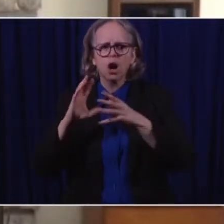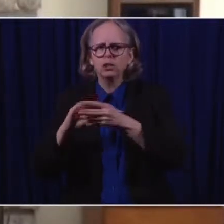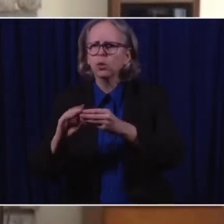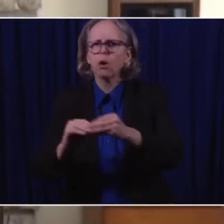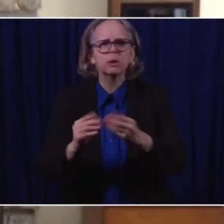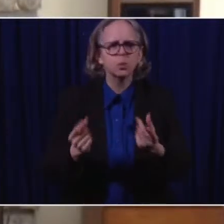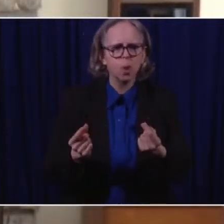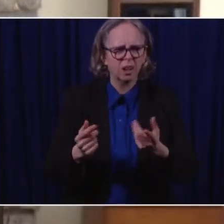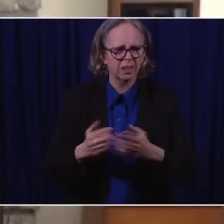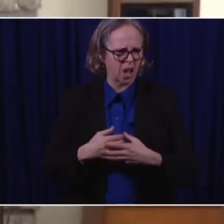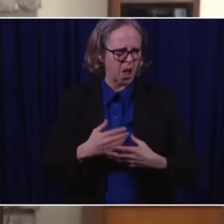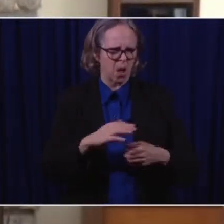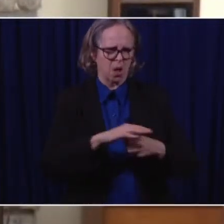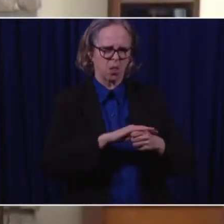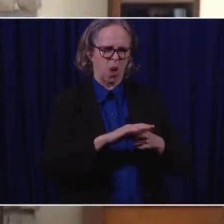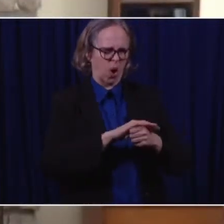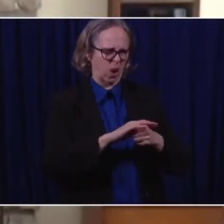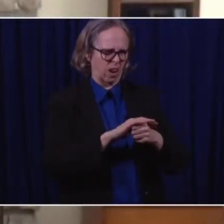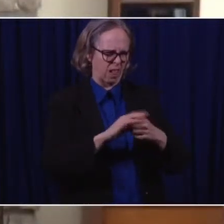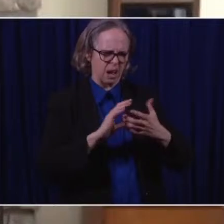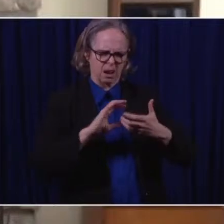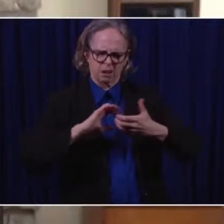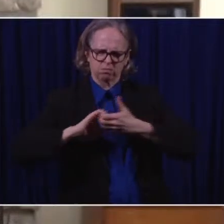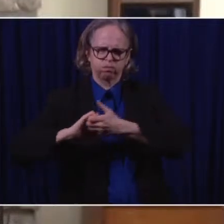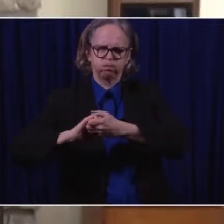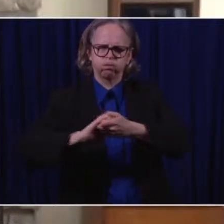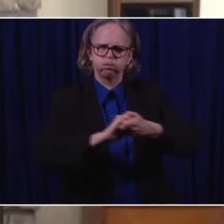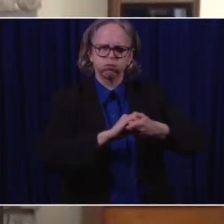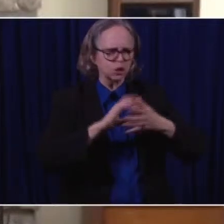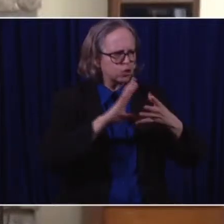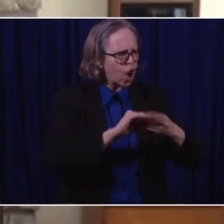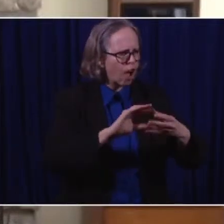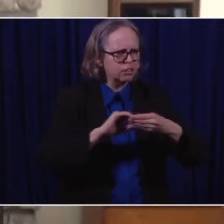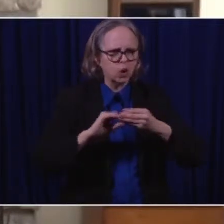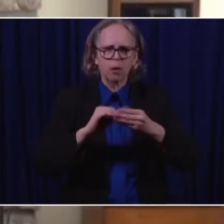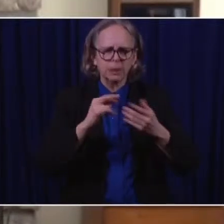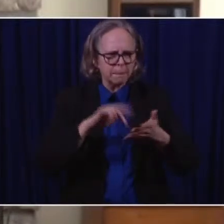into assisting people in getting access to this vaccine.